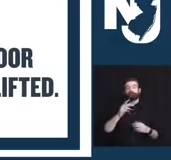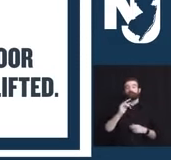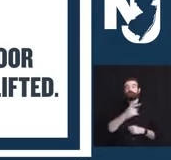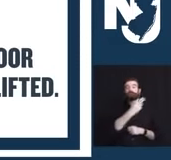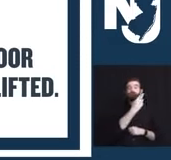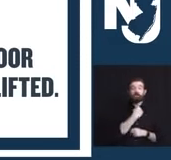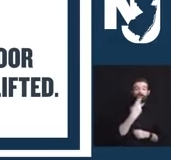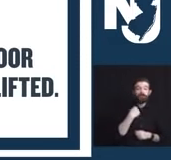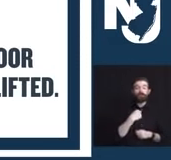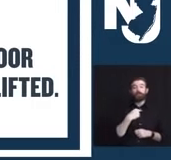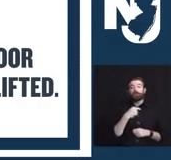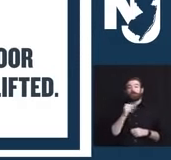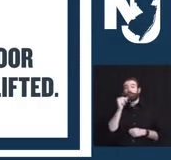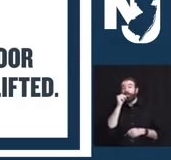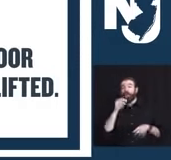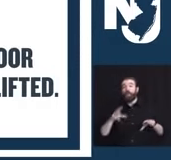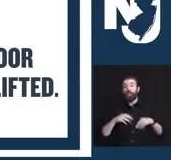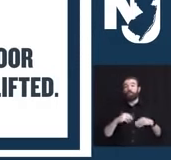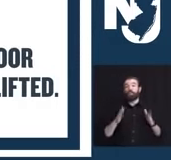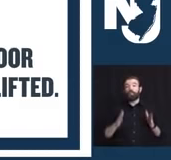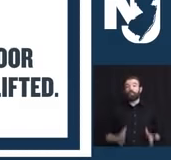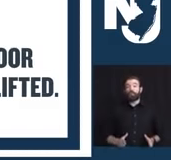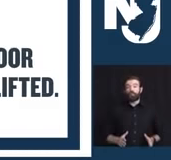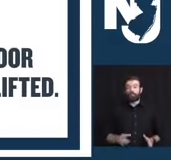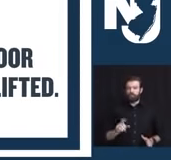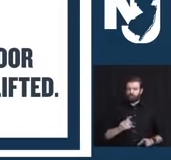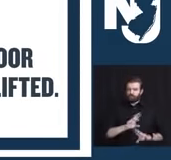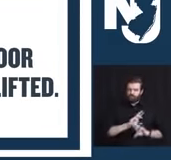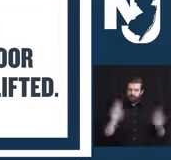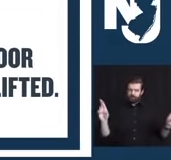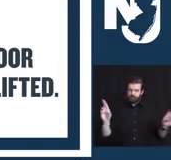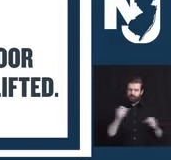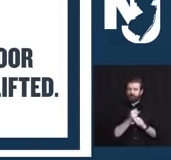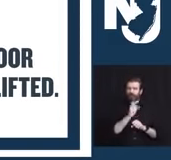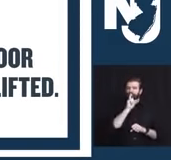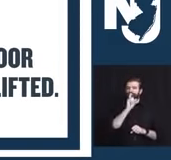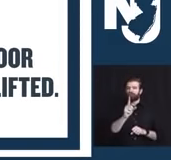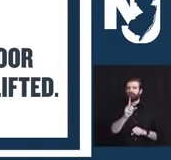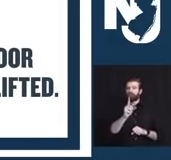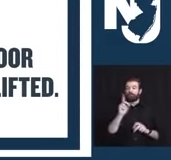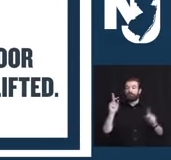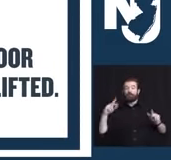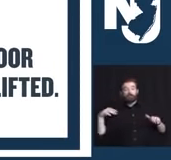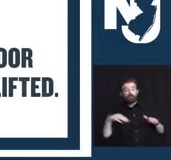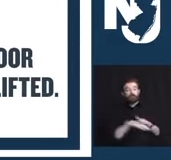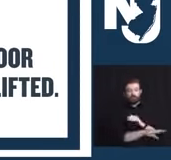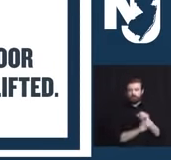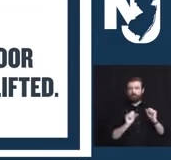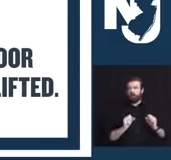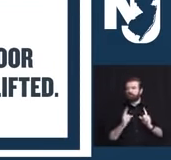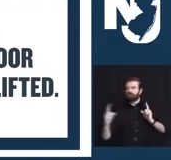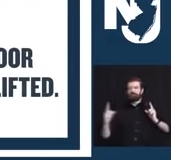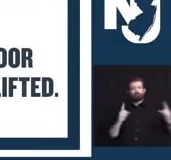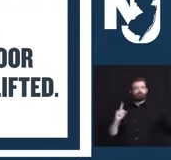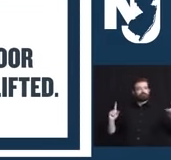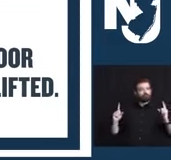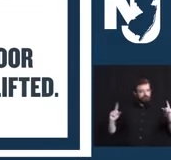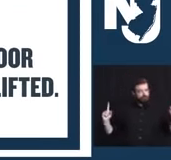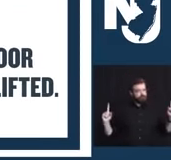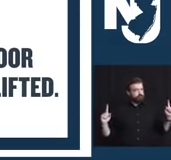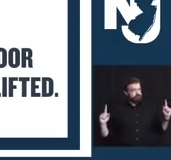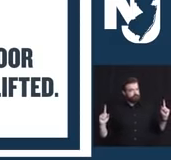ensure proper social distancing between patrons at their bars, either the CDC 6-foot